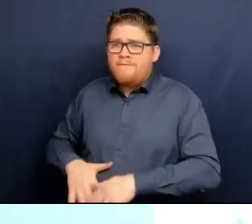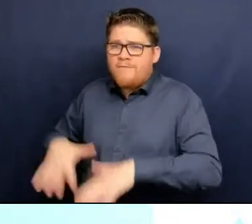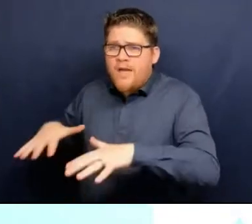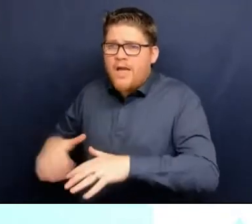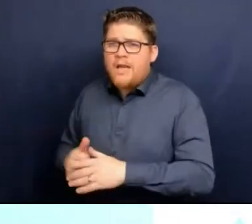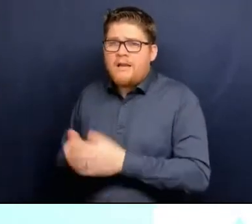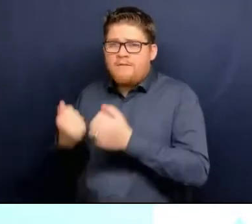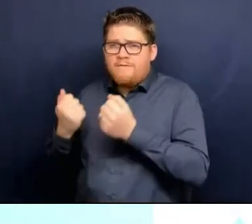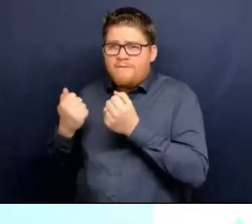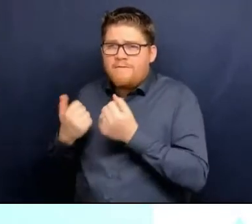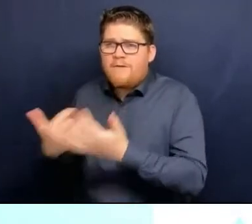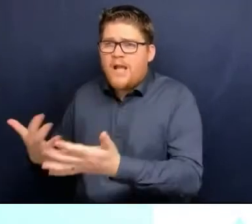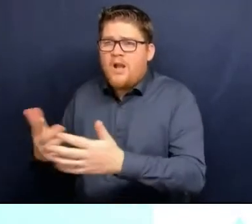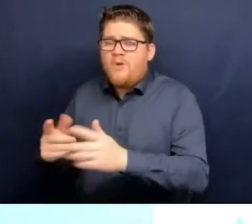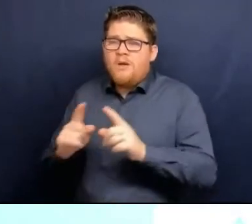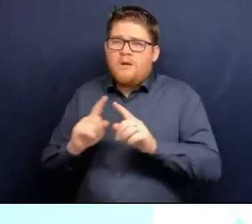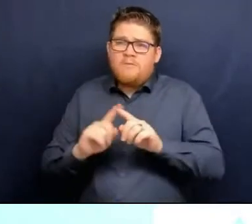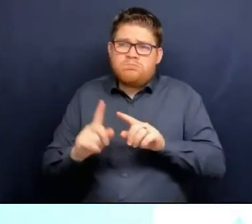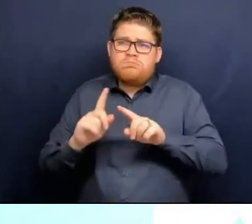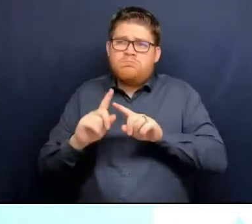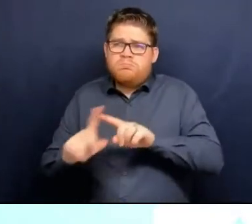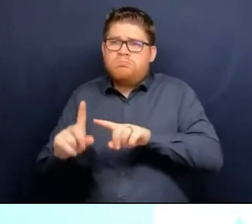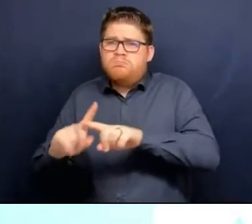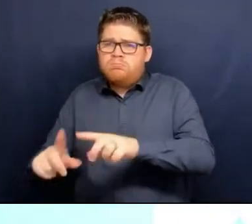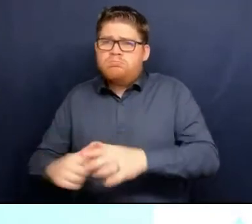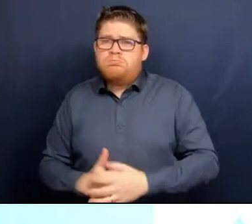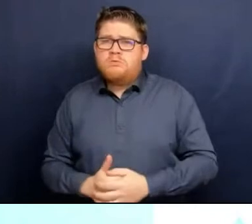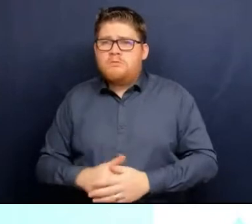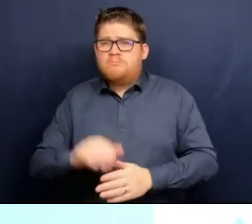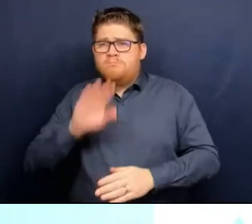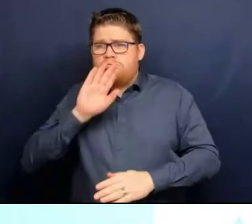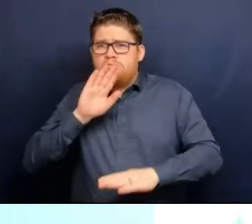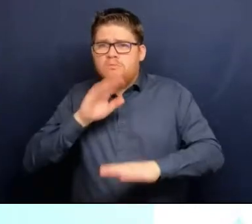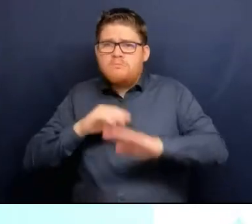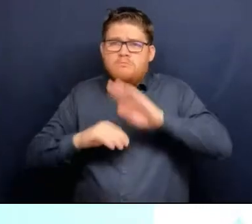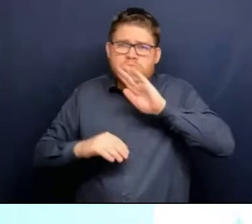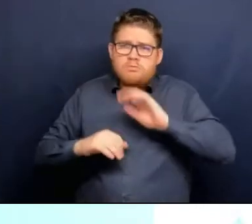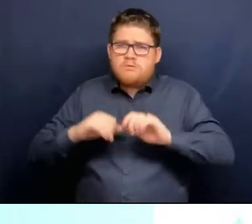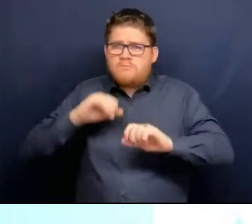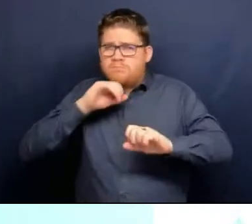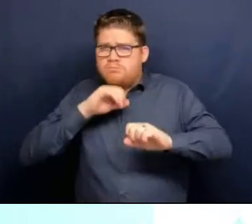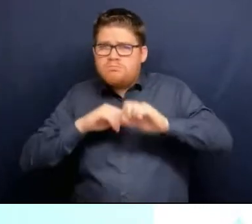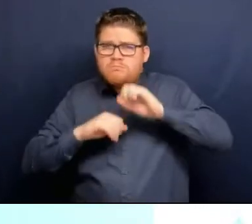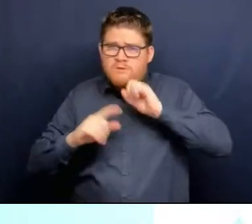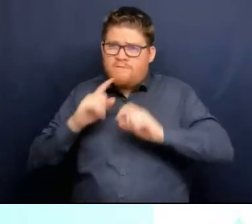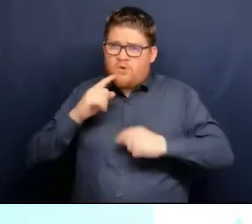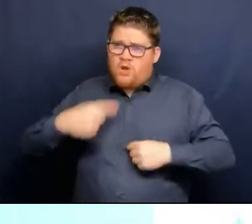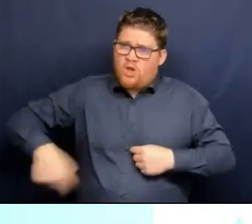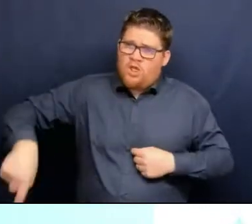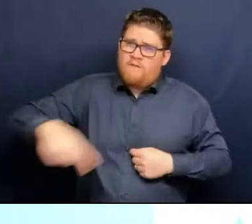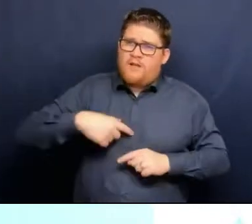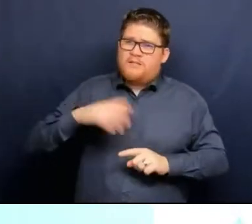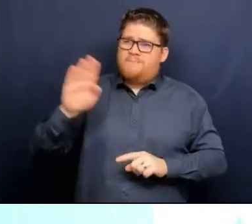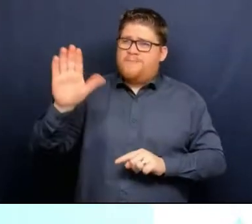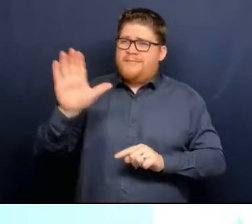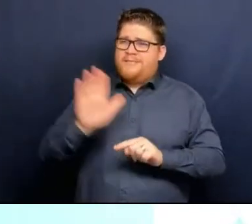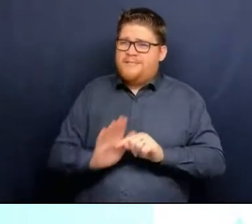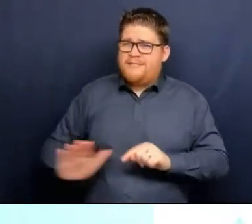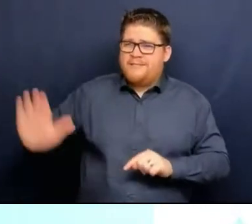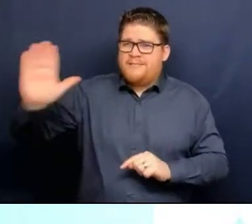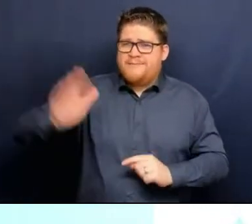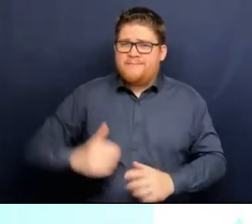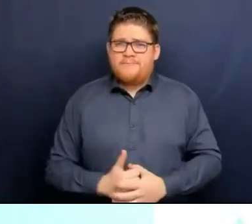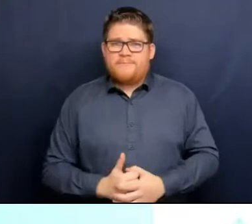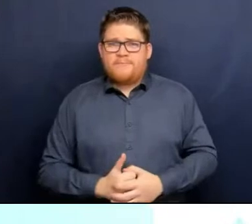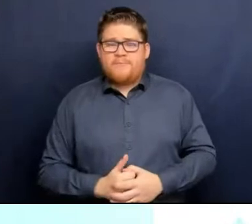all of those challenges have meant to all of us as individuals and as a collective in British Columbia is, if we're going to get through these